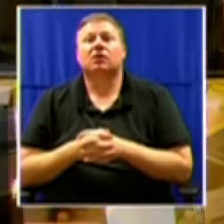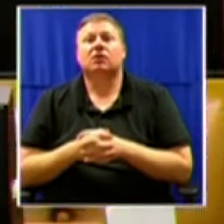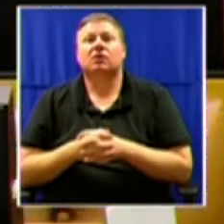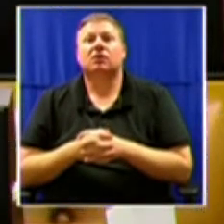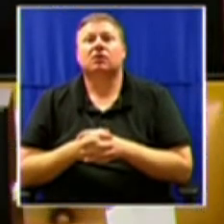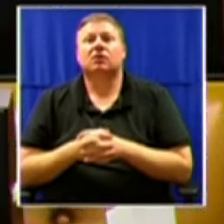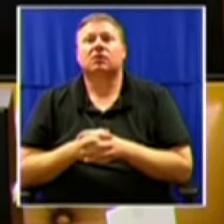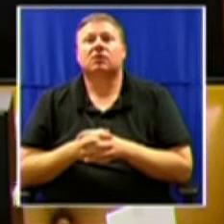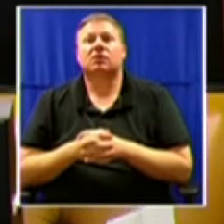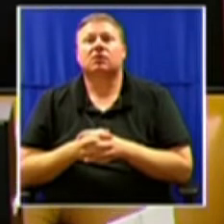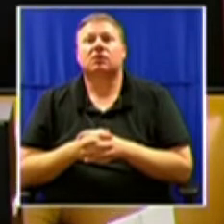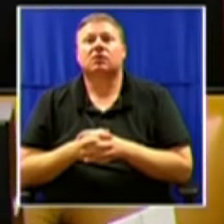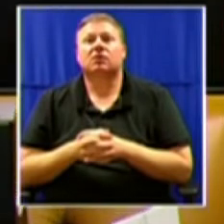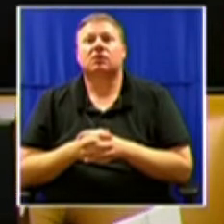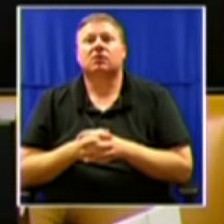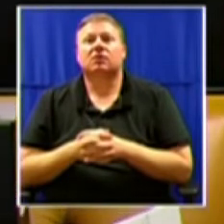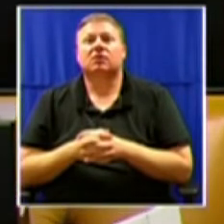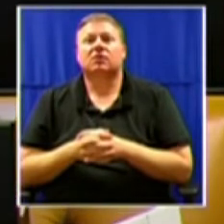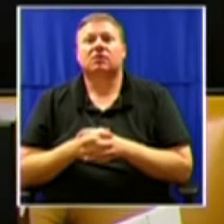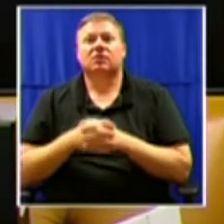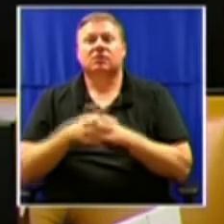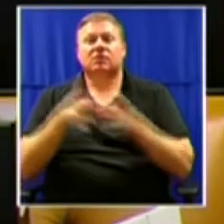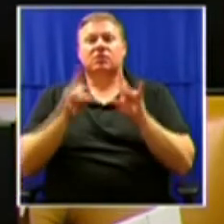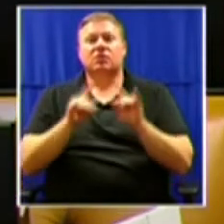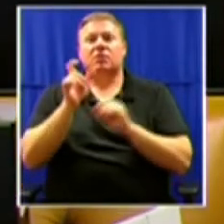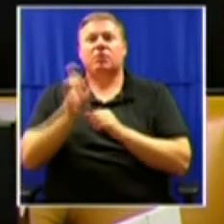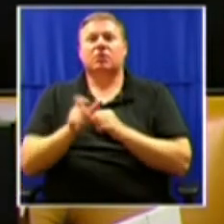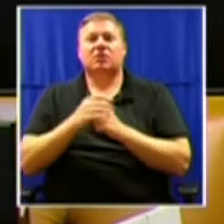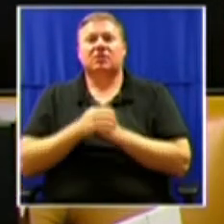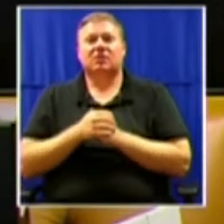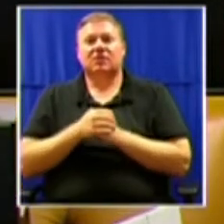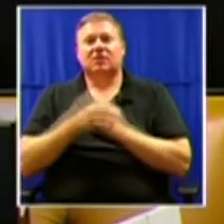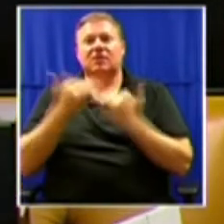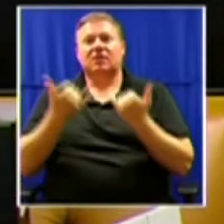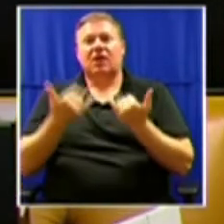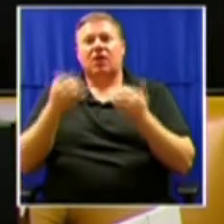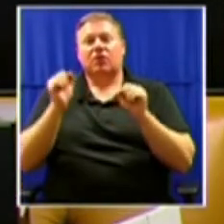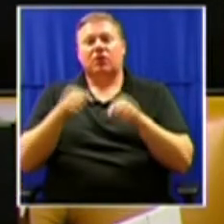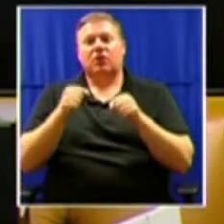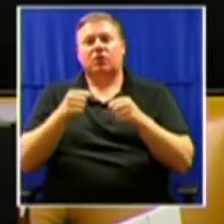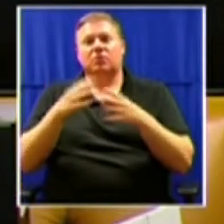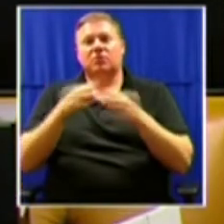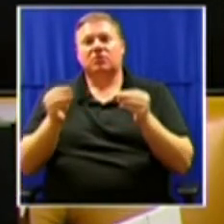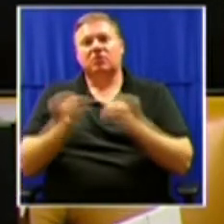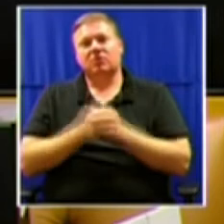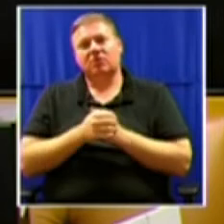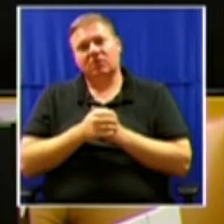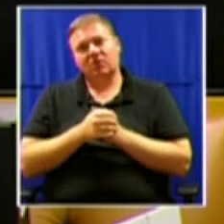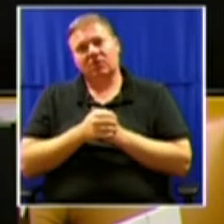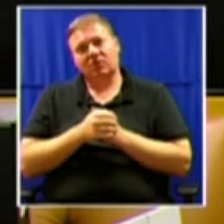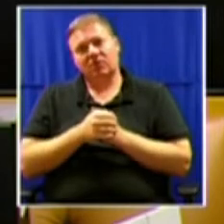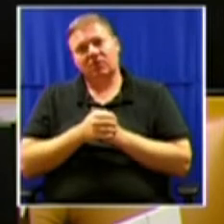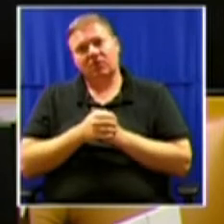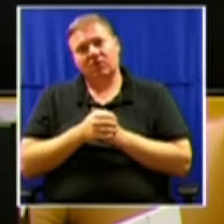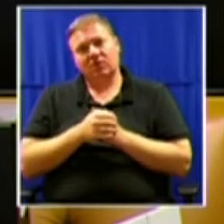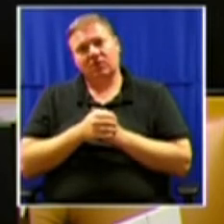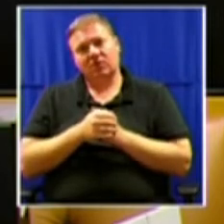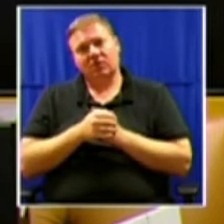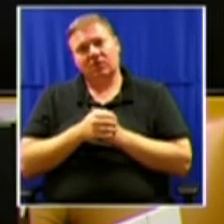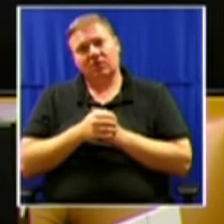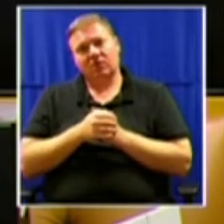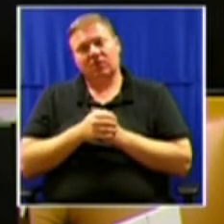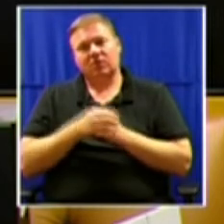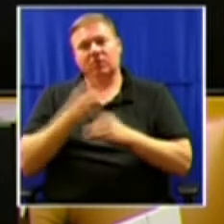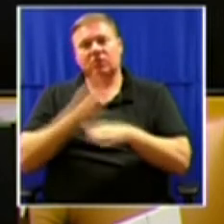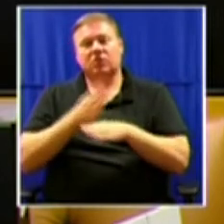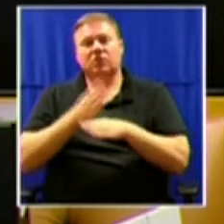Chairperson, we have come up front about the inconveniences that may happen. This task was